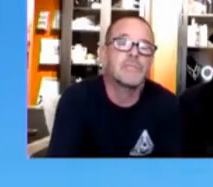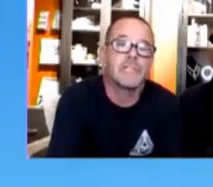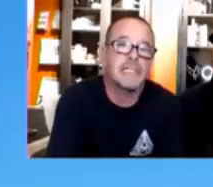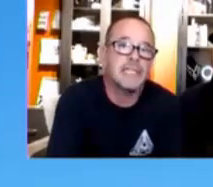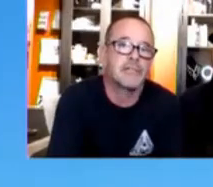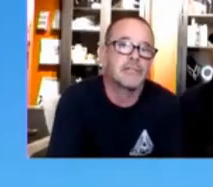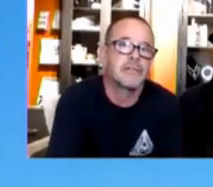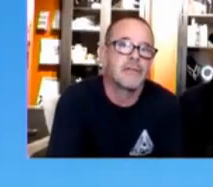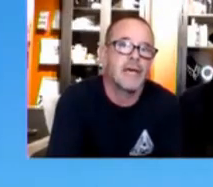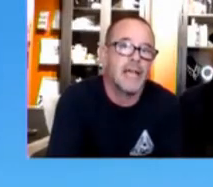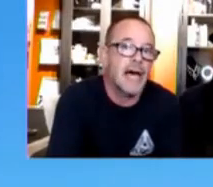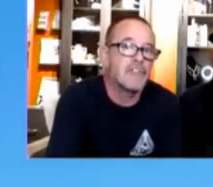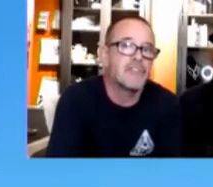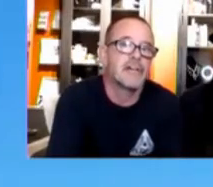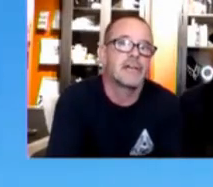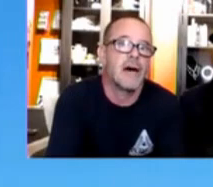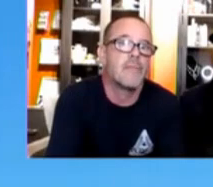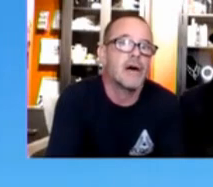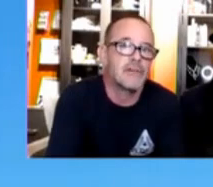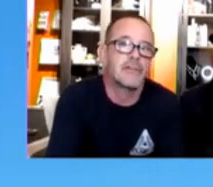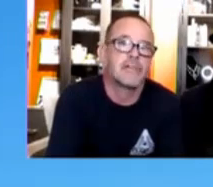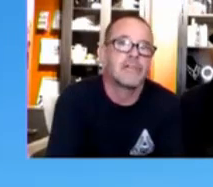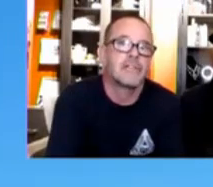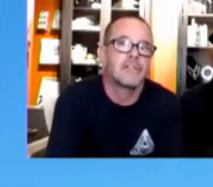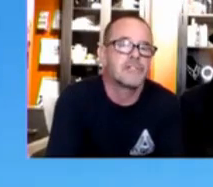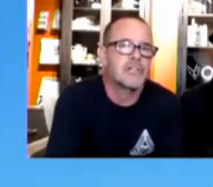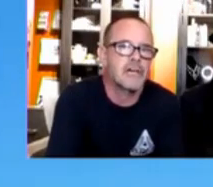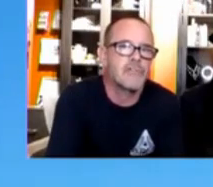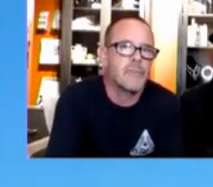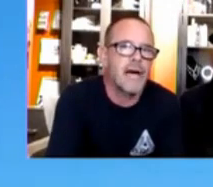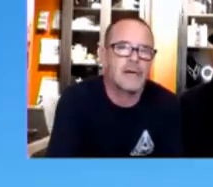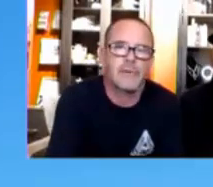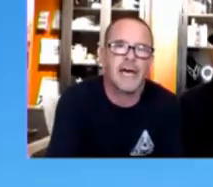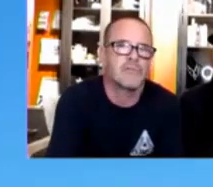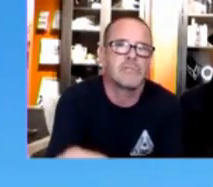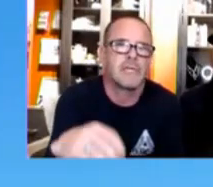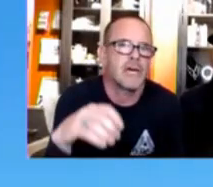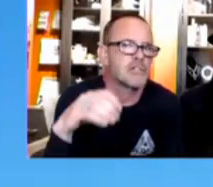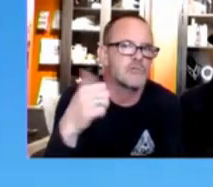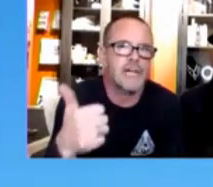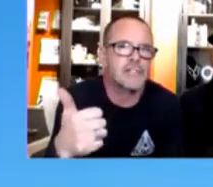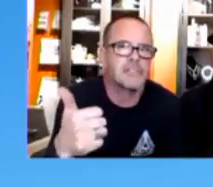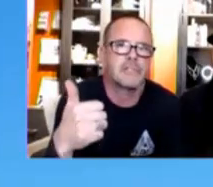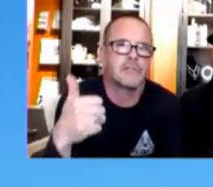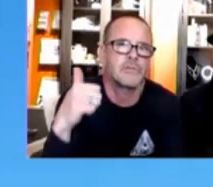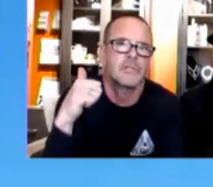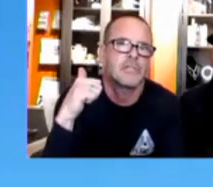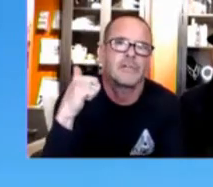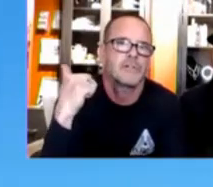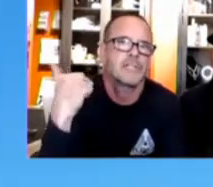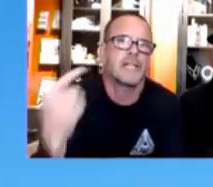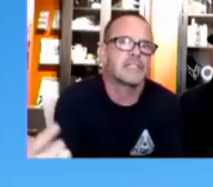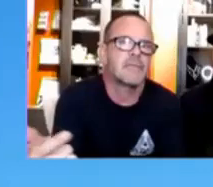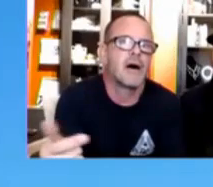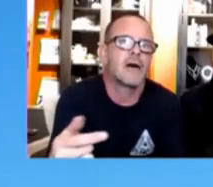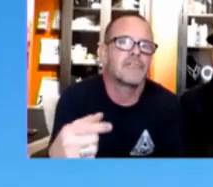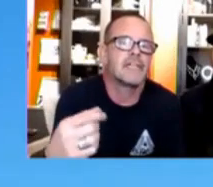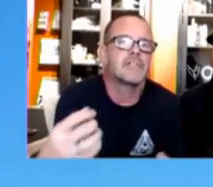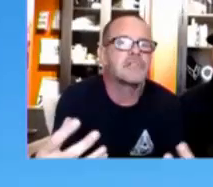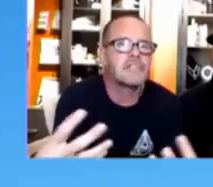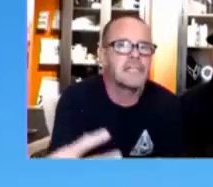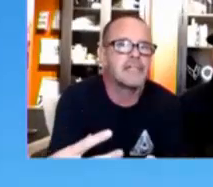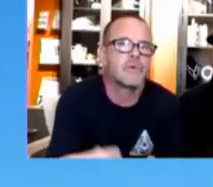was a leader, an alpha, a mother that took care of her pack without aggression or telling them off.